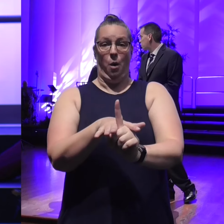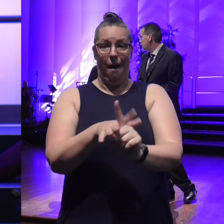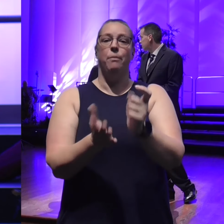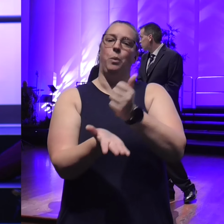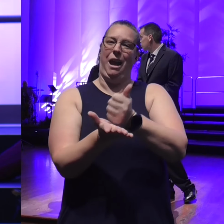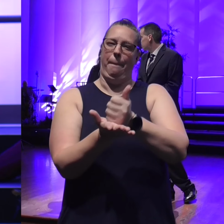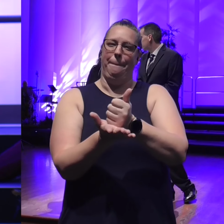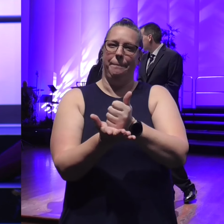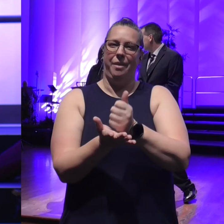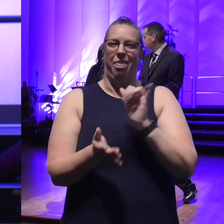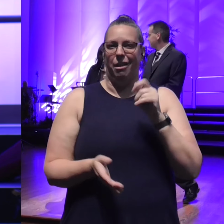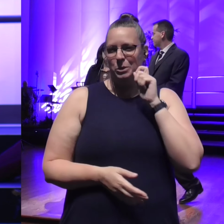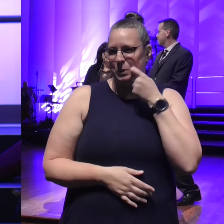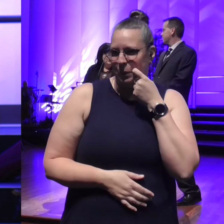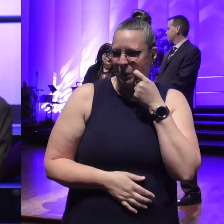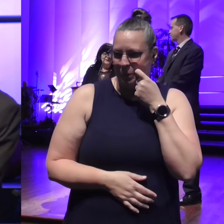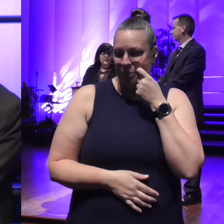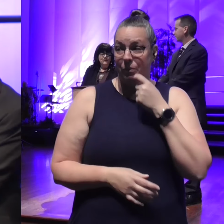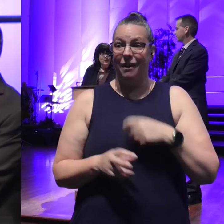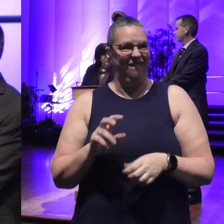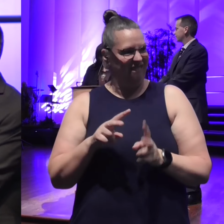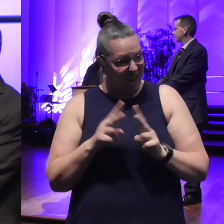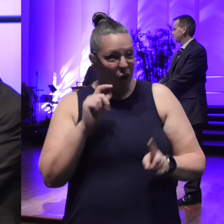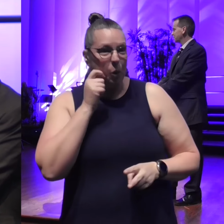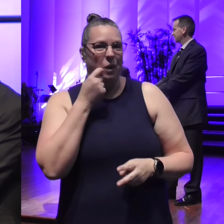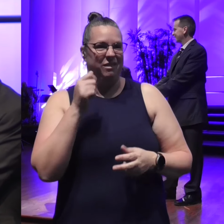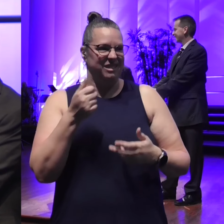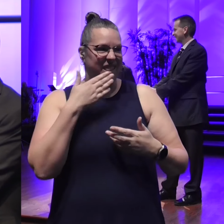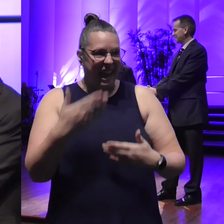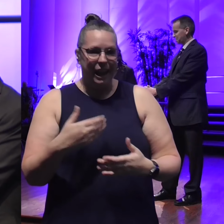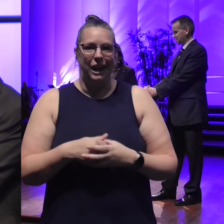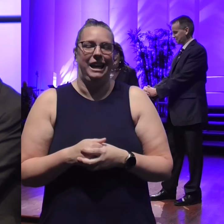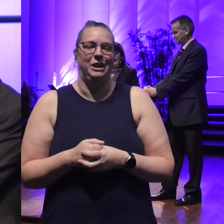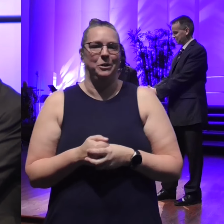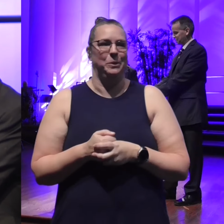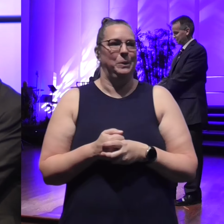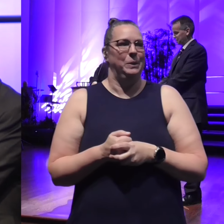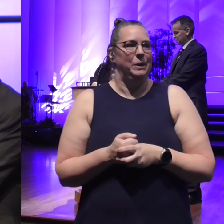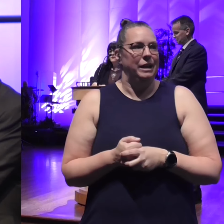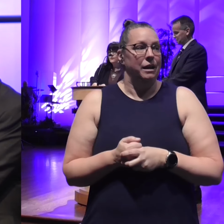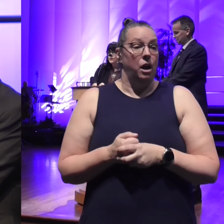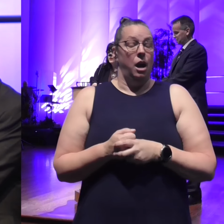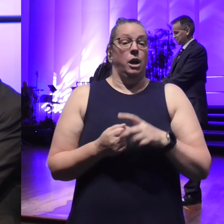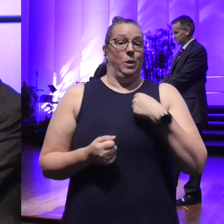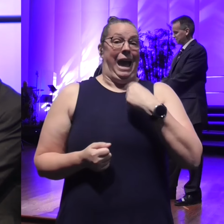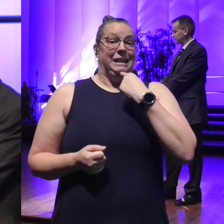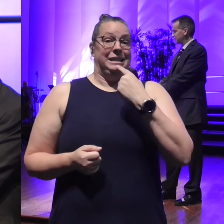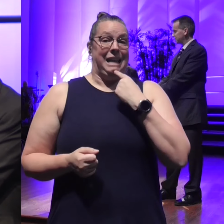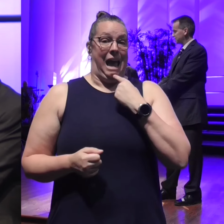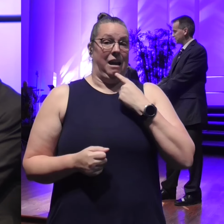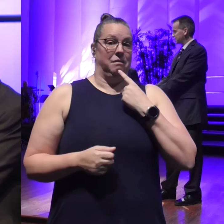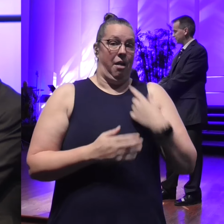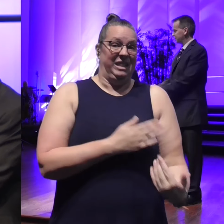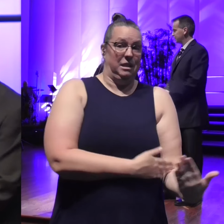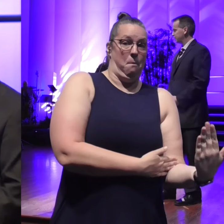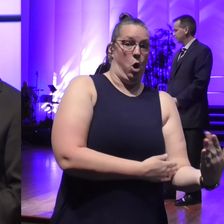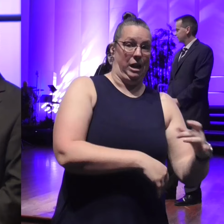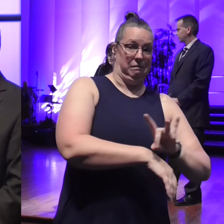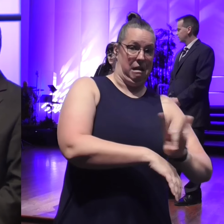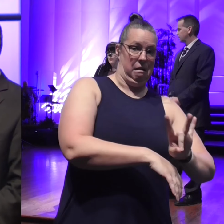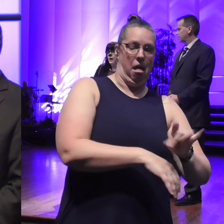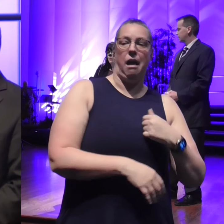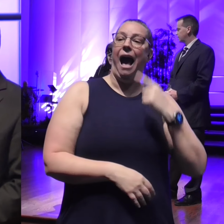that's a pretty cool thing. It's very cool. Very cool, thank you. And I said at the first service that I think that membership